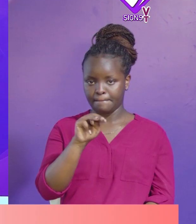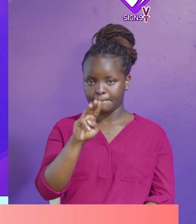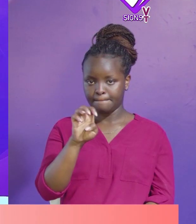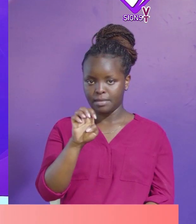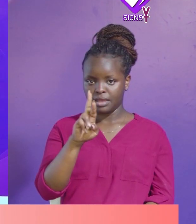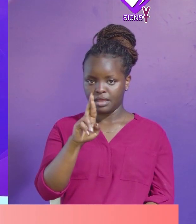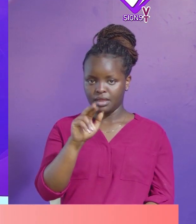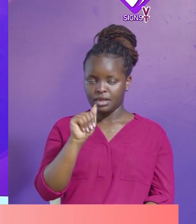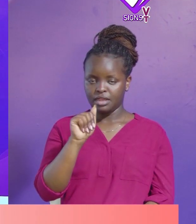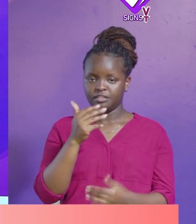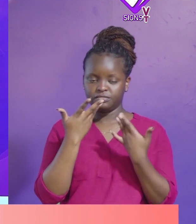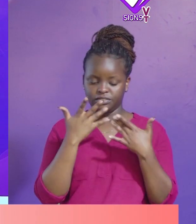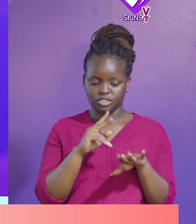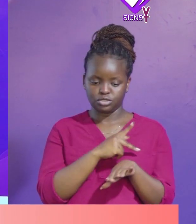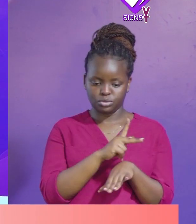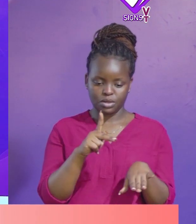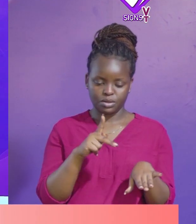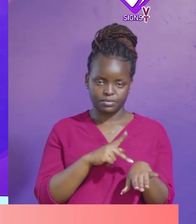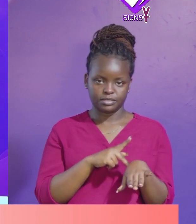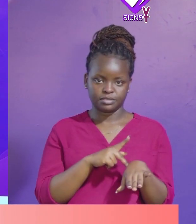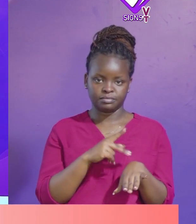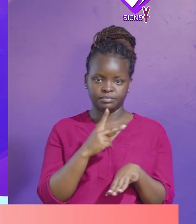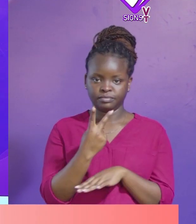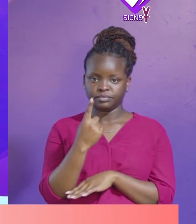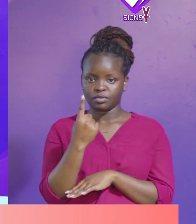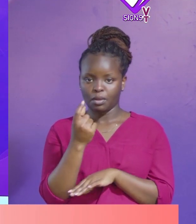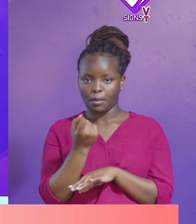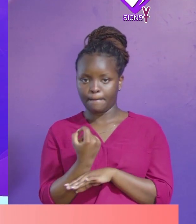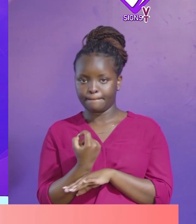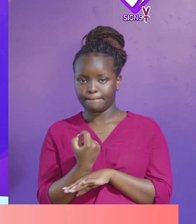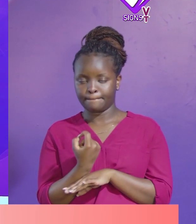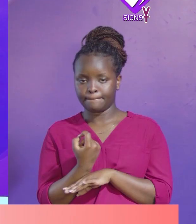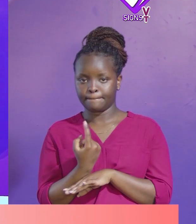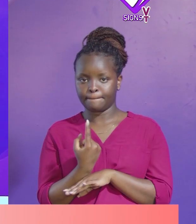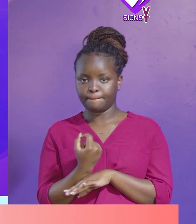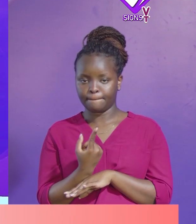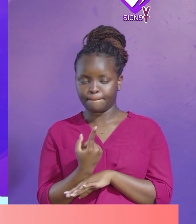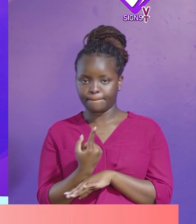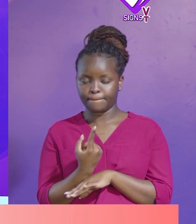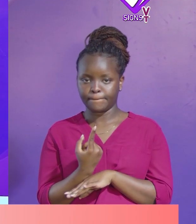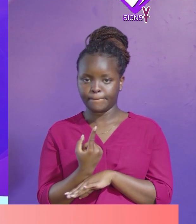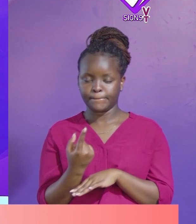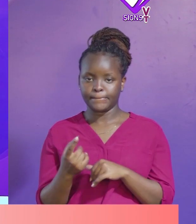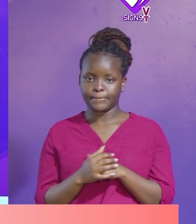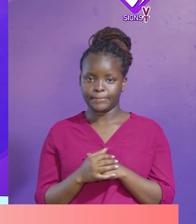he finished 2 hours and 21 seconds, 29 milliseconds.